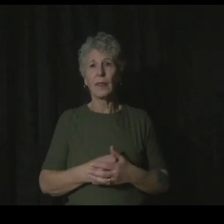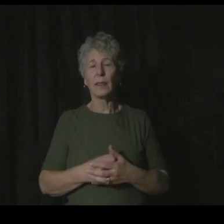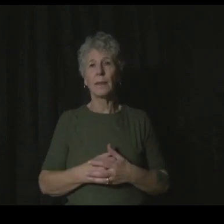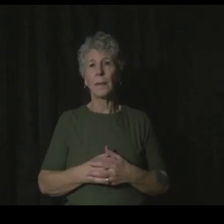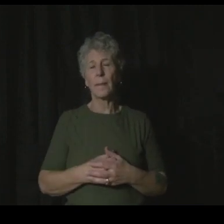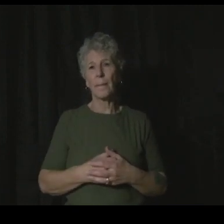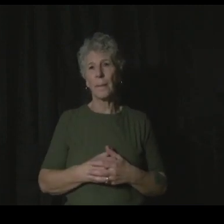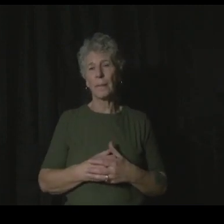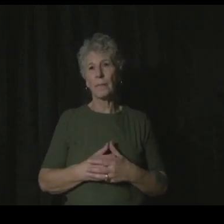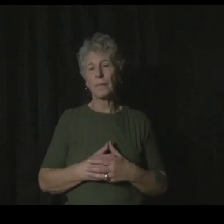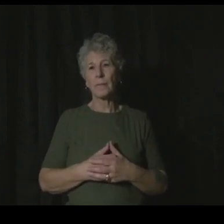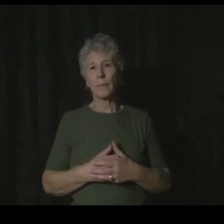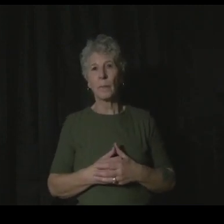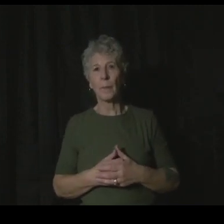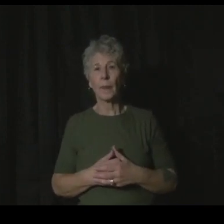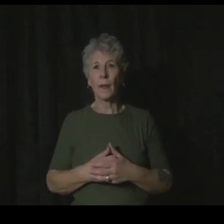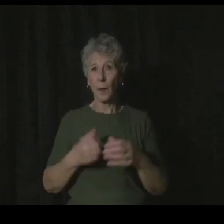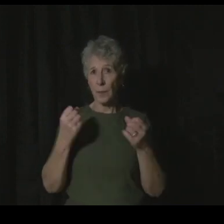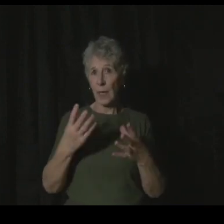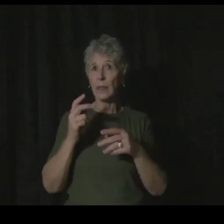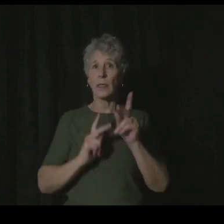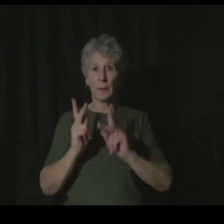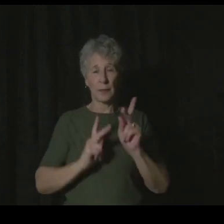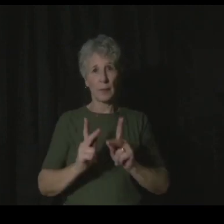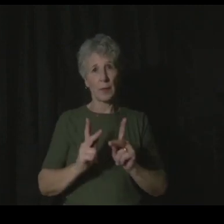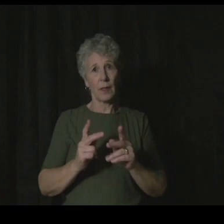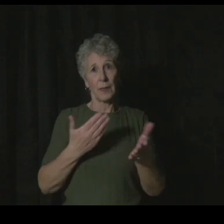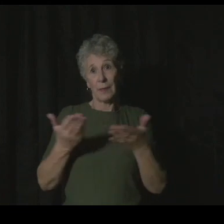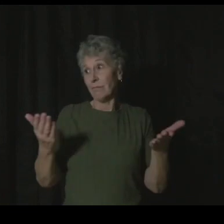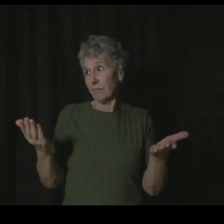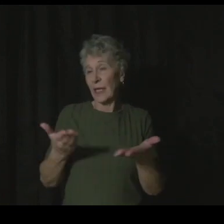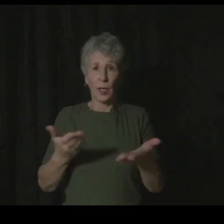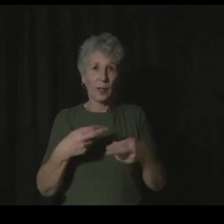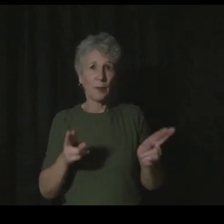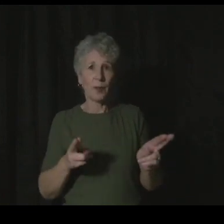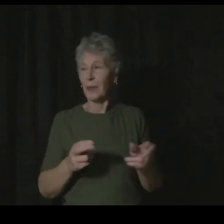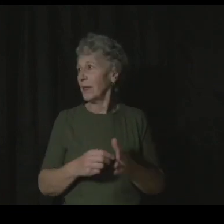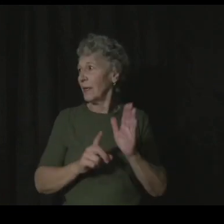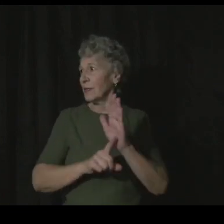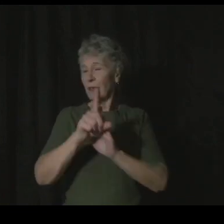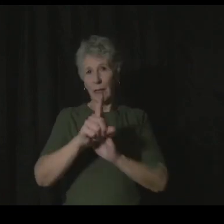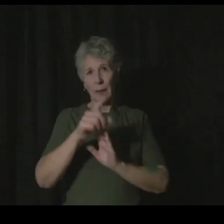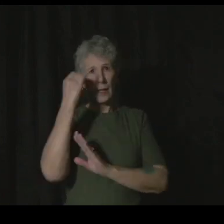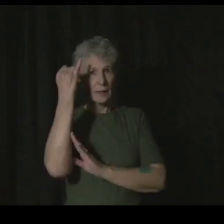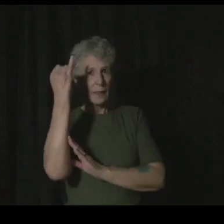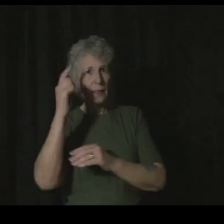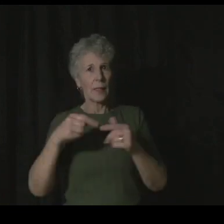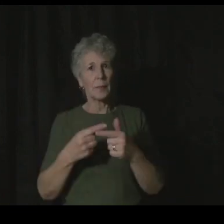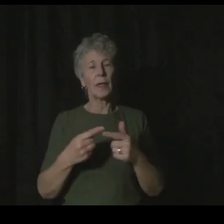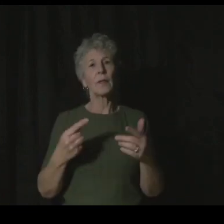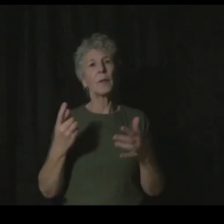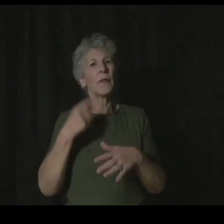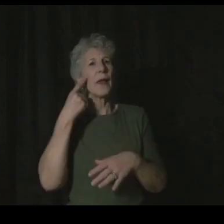thinking about this. But, you know, there are a lot of people, maybe even in this room, who develop an idea about what